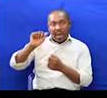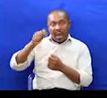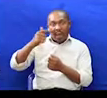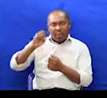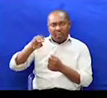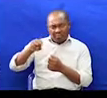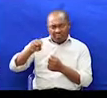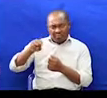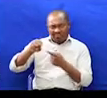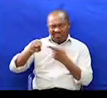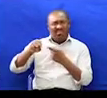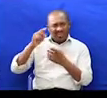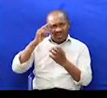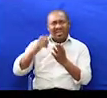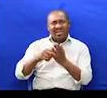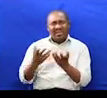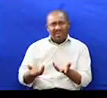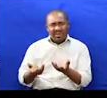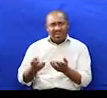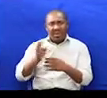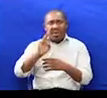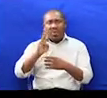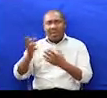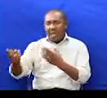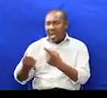is a small,